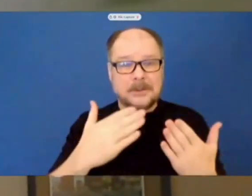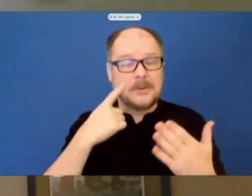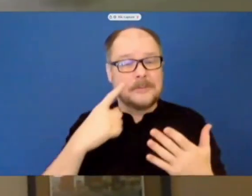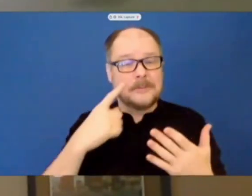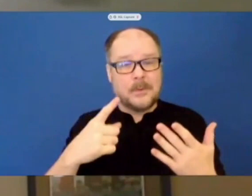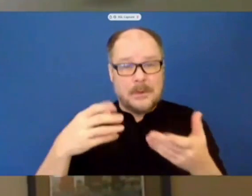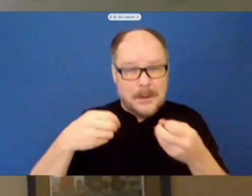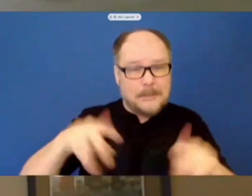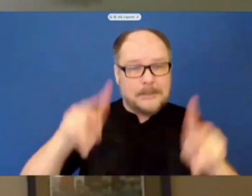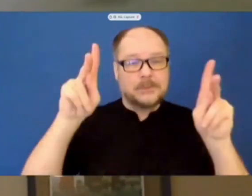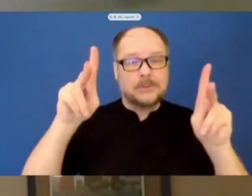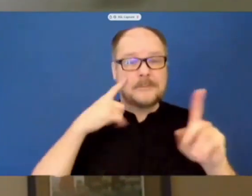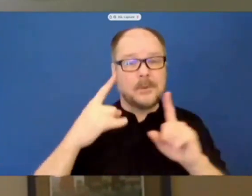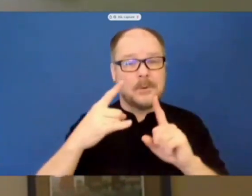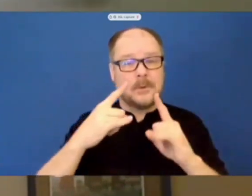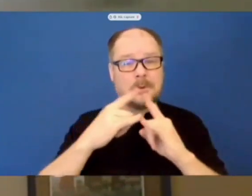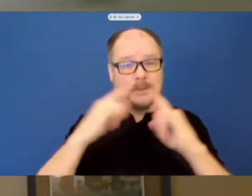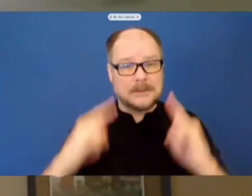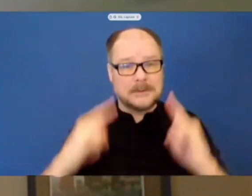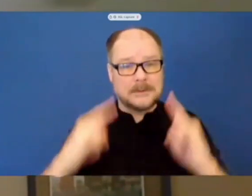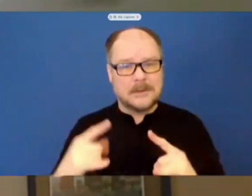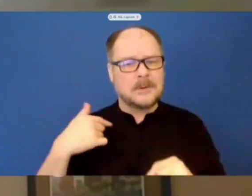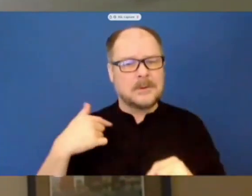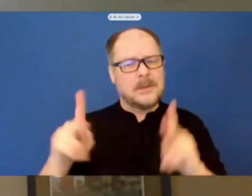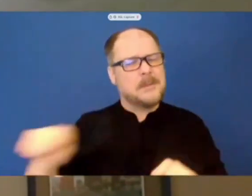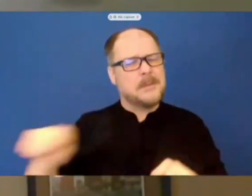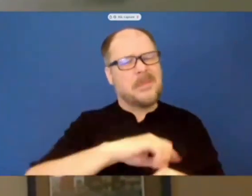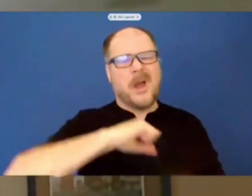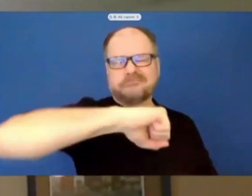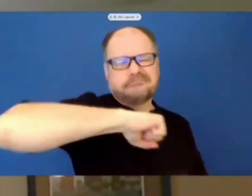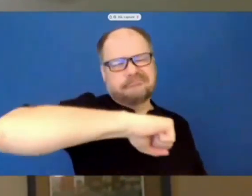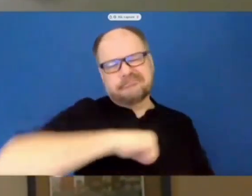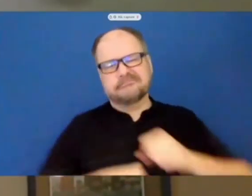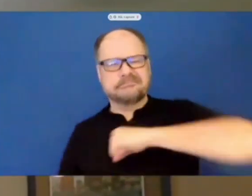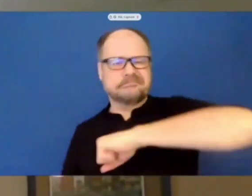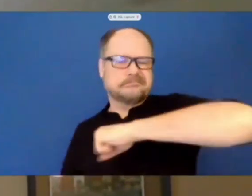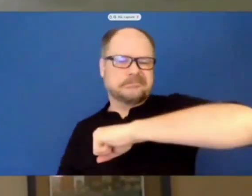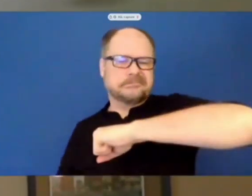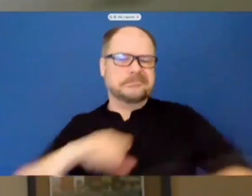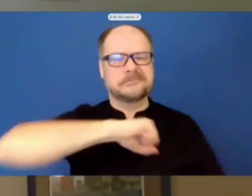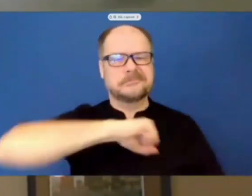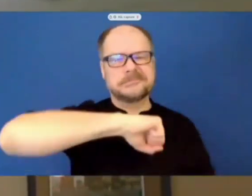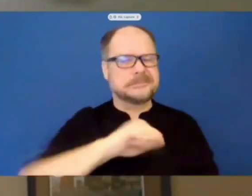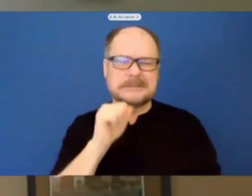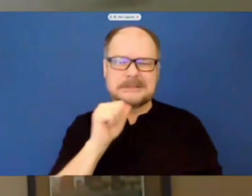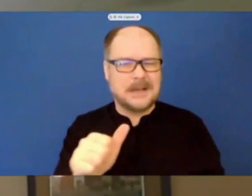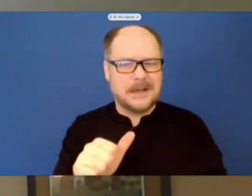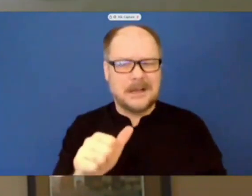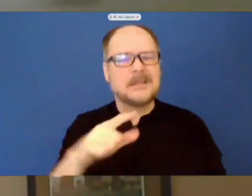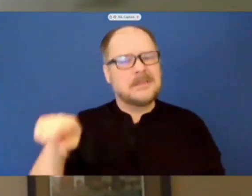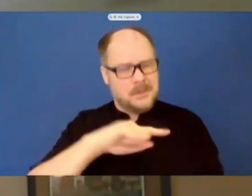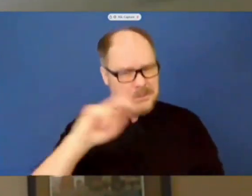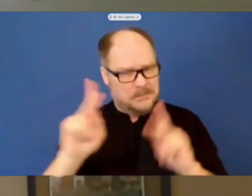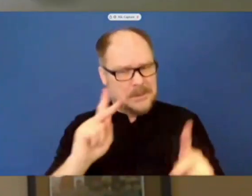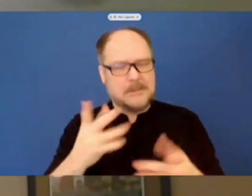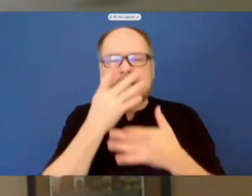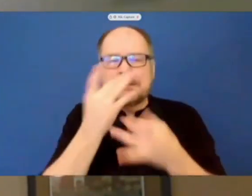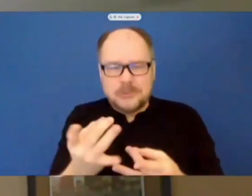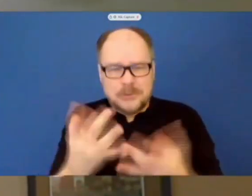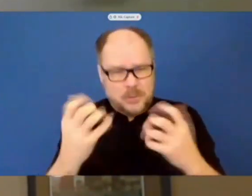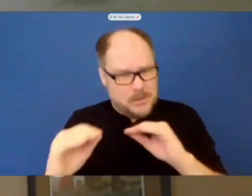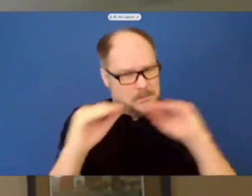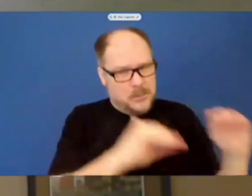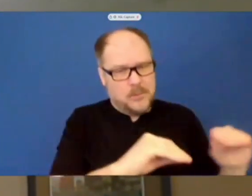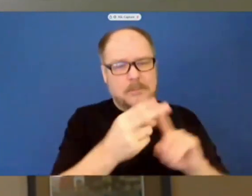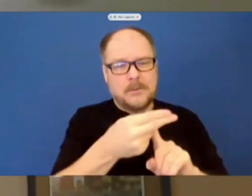them. So we're not seeing pushback from the residents out there. We're actually seeing people who are very, very interested in coming inside. And that is really the